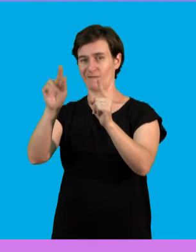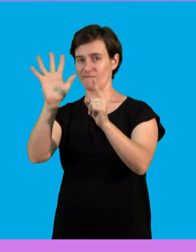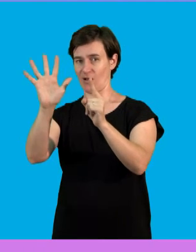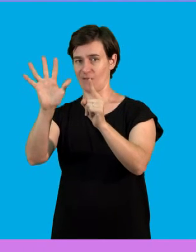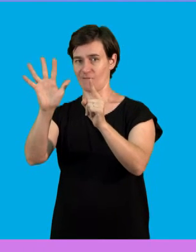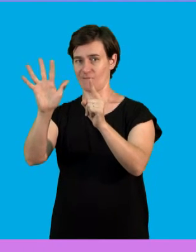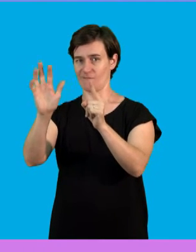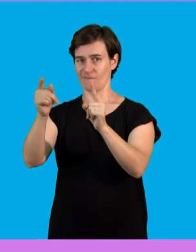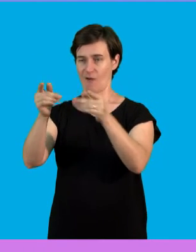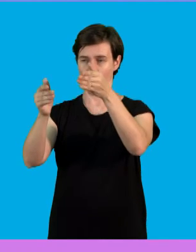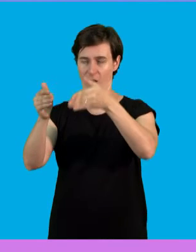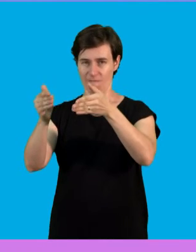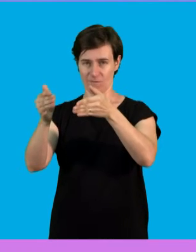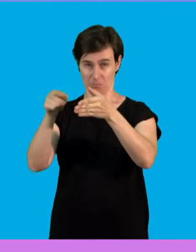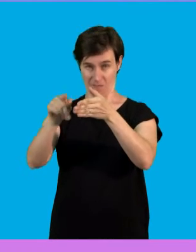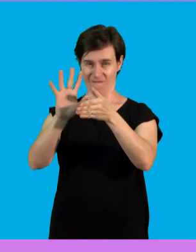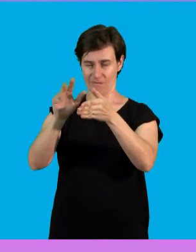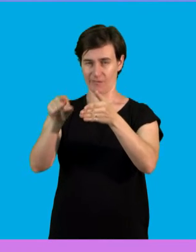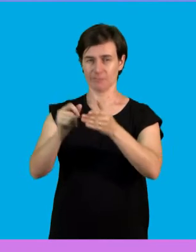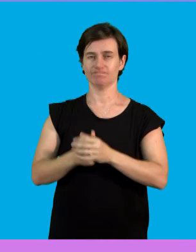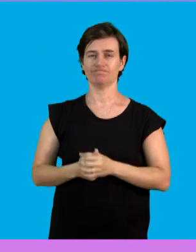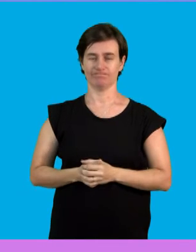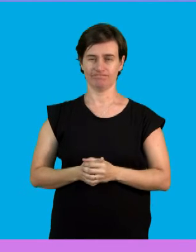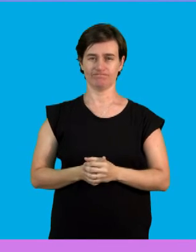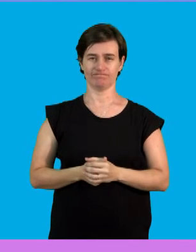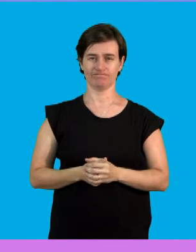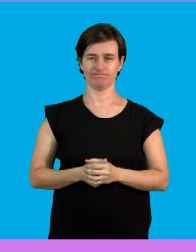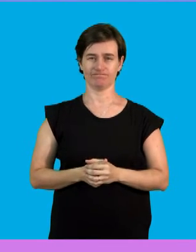radius. So now we are going to